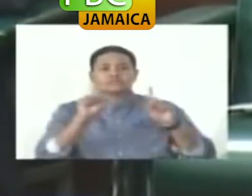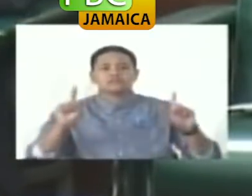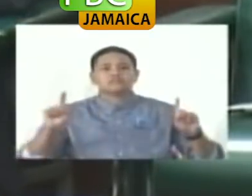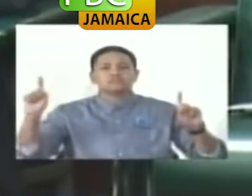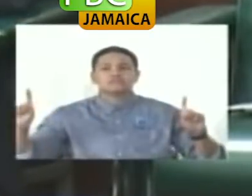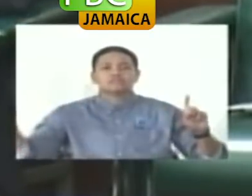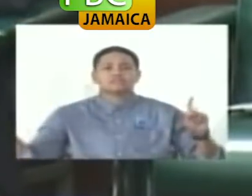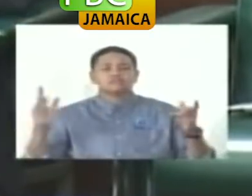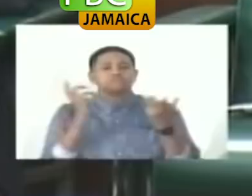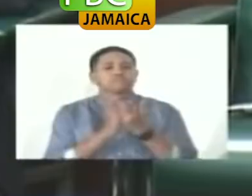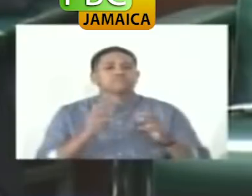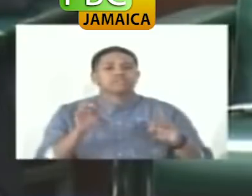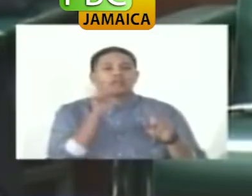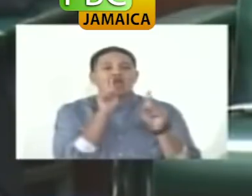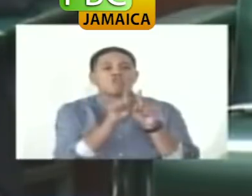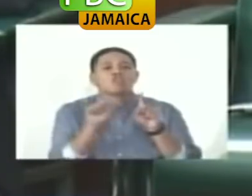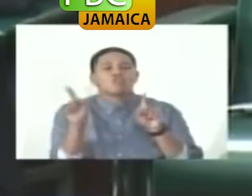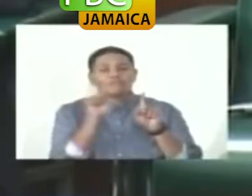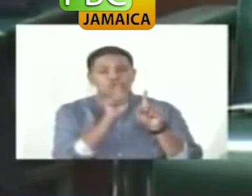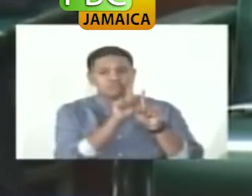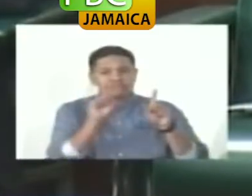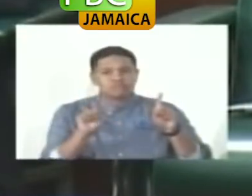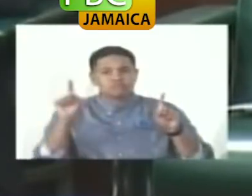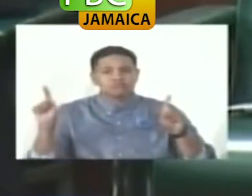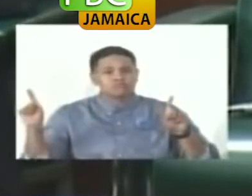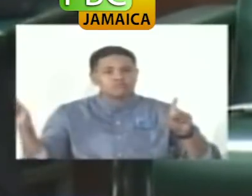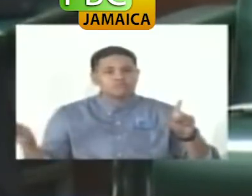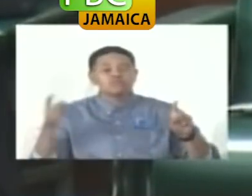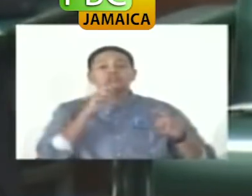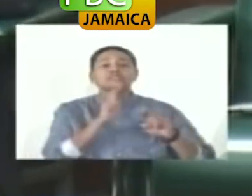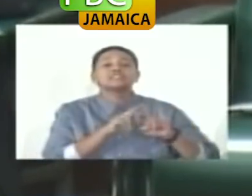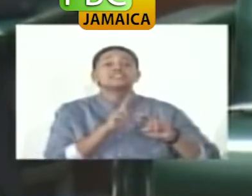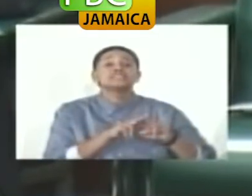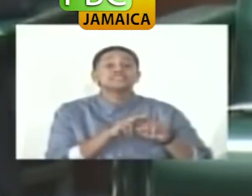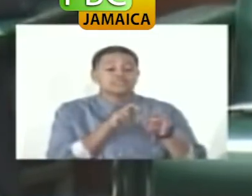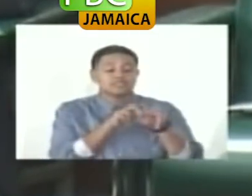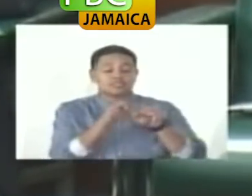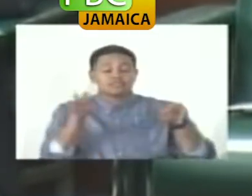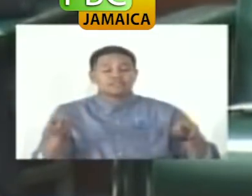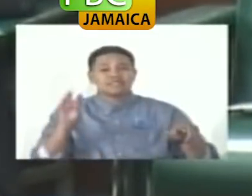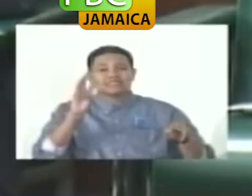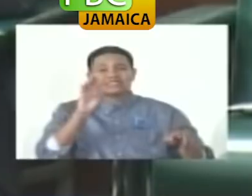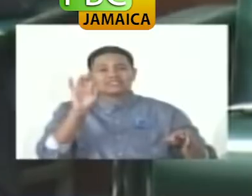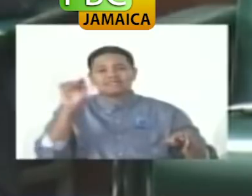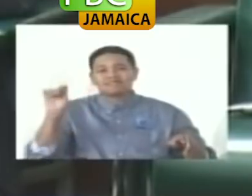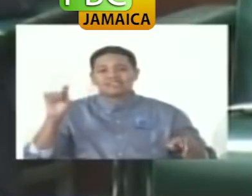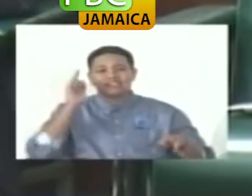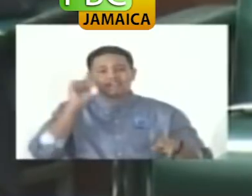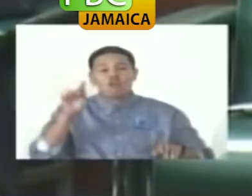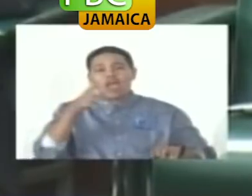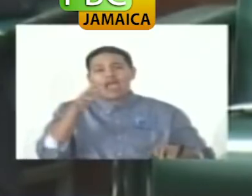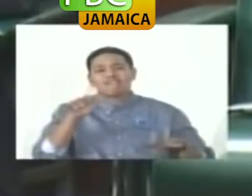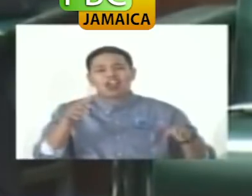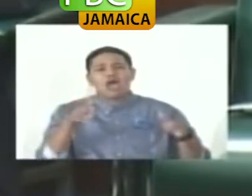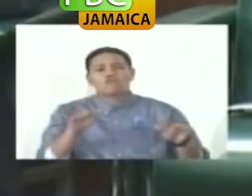distancing is maintained. Seating is being arranged 6 feet apart for the average